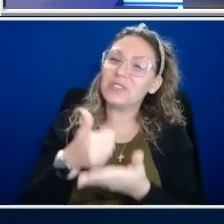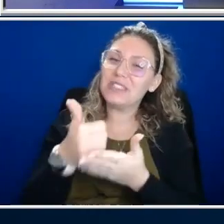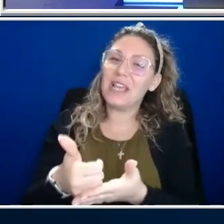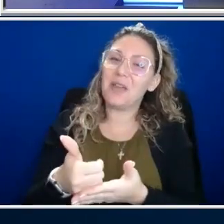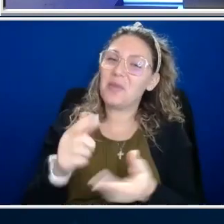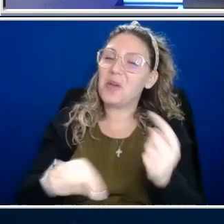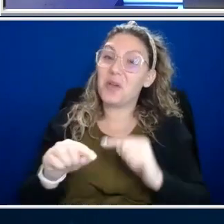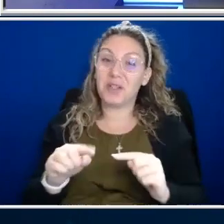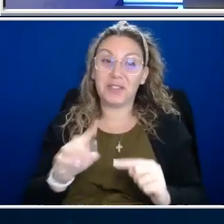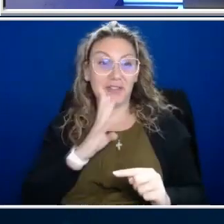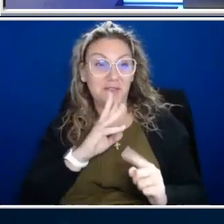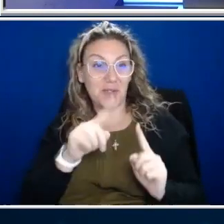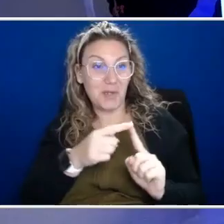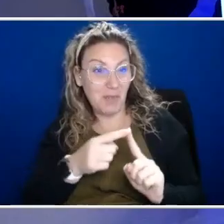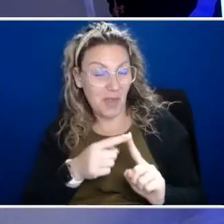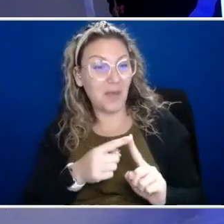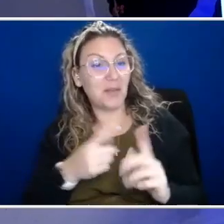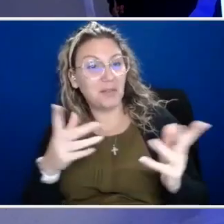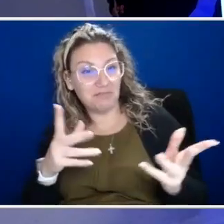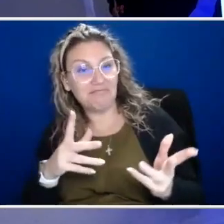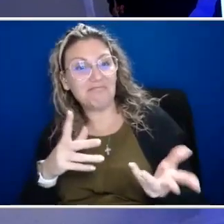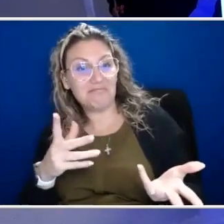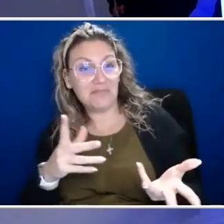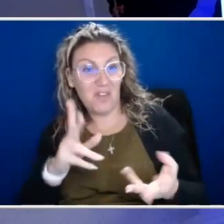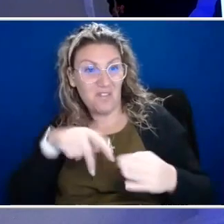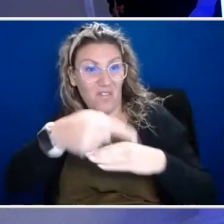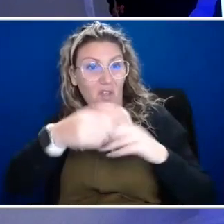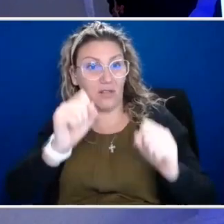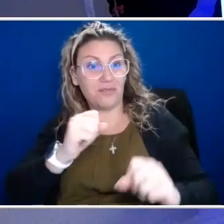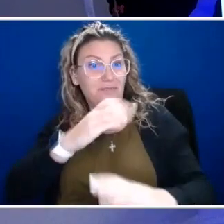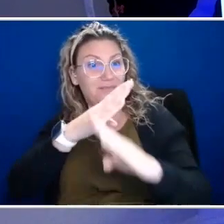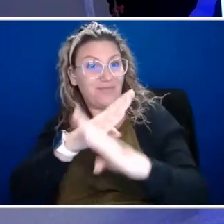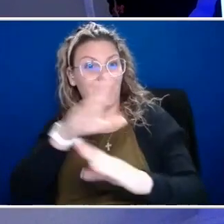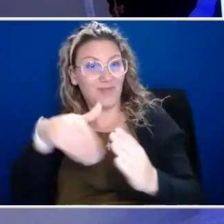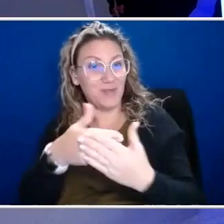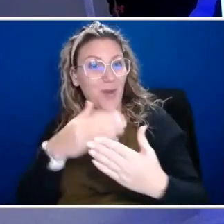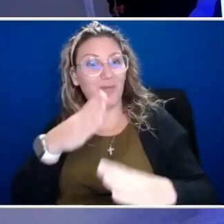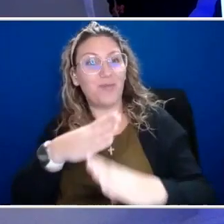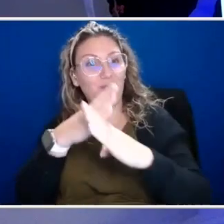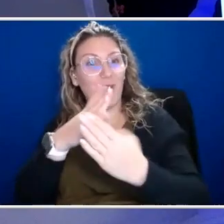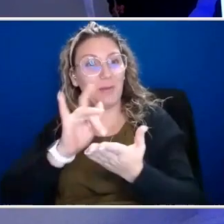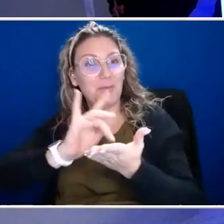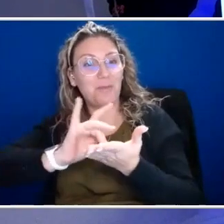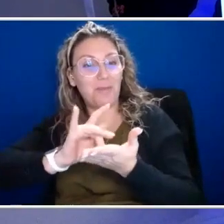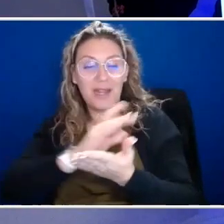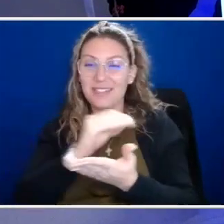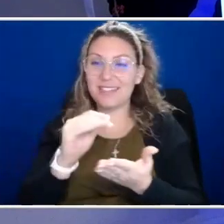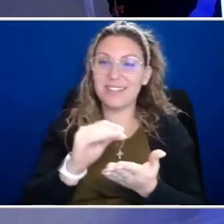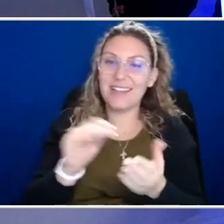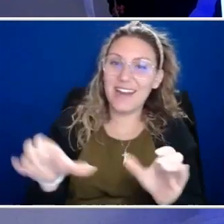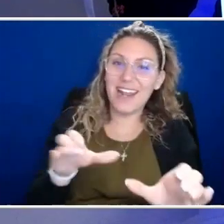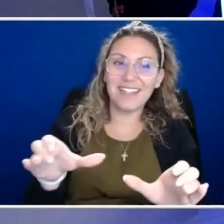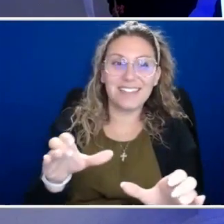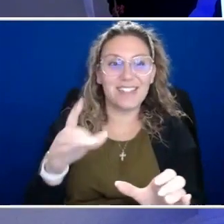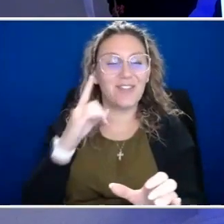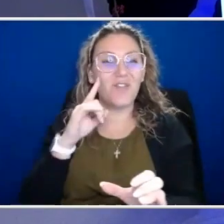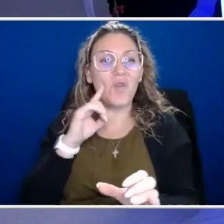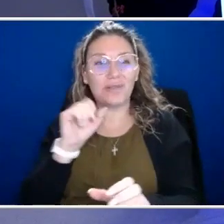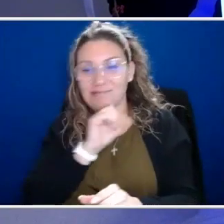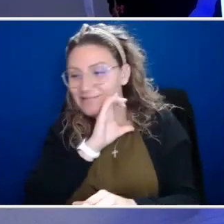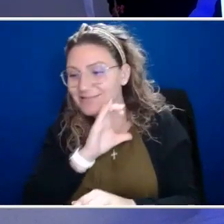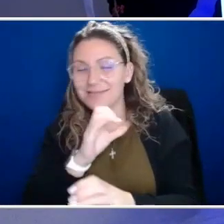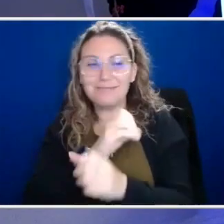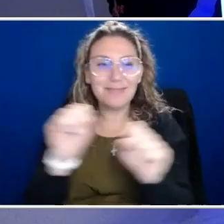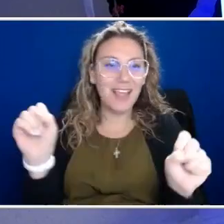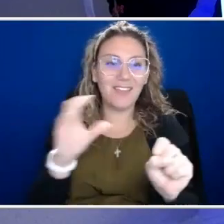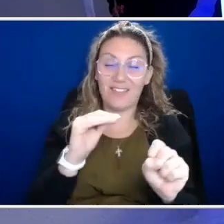Dr. Kalendar-Rich. Falls are preventable, and this is all preventative medicine and activity to really keep our seniors safe, and really all of us safe, right? Absolutely.